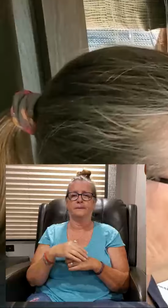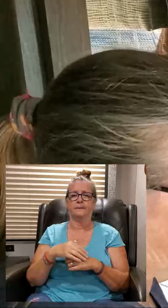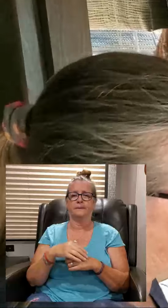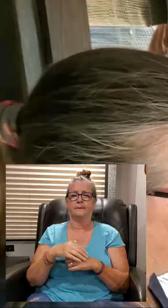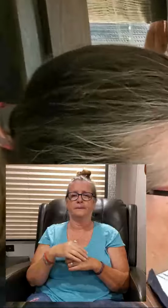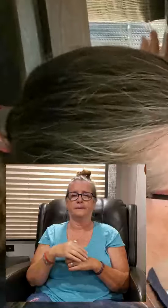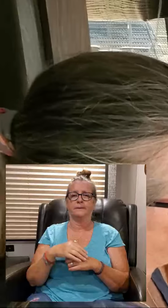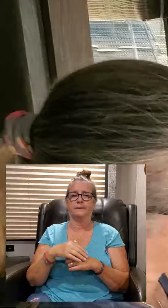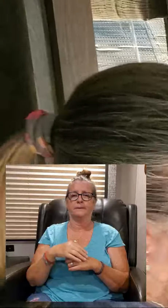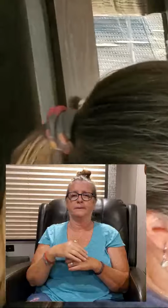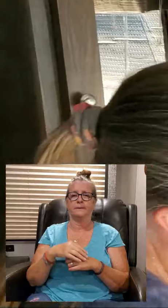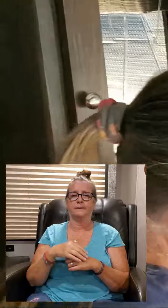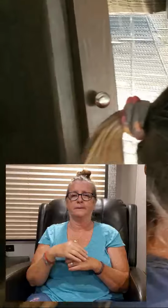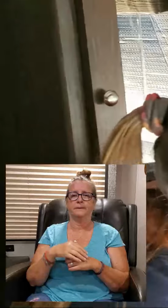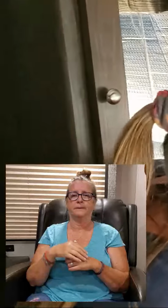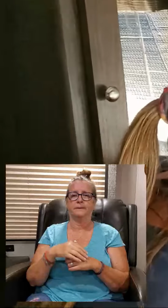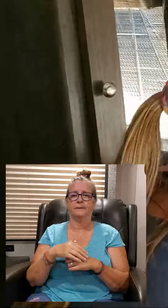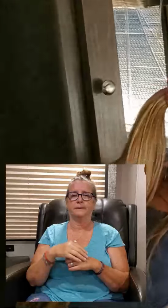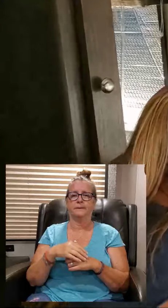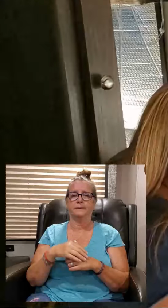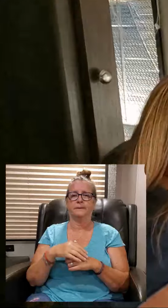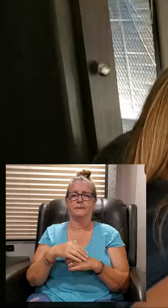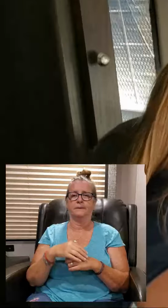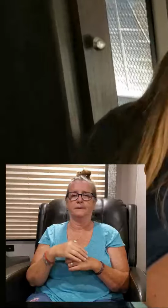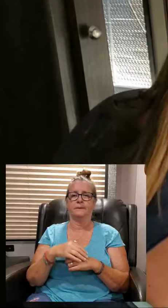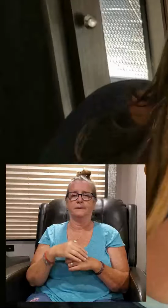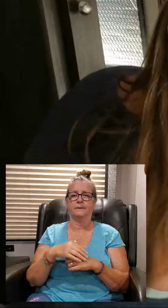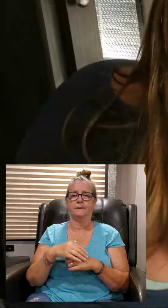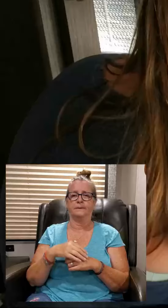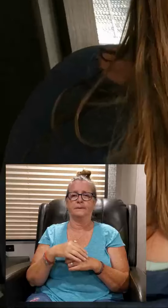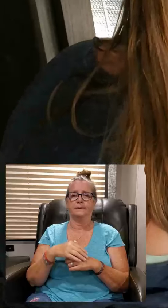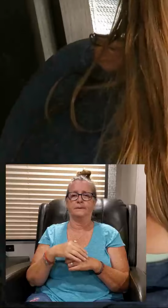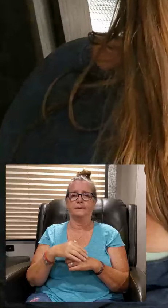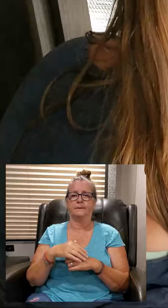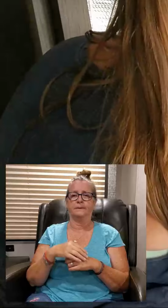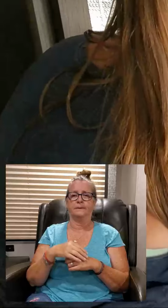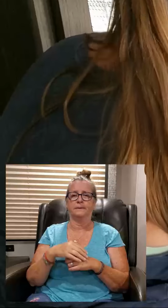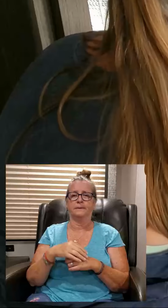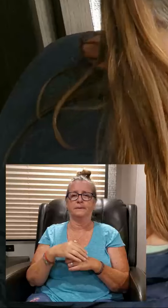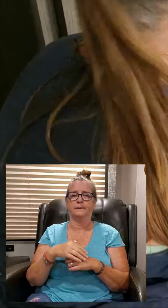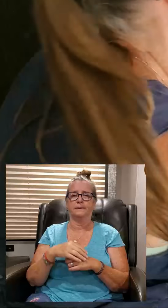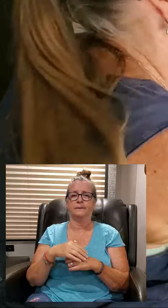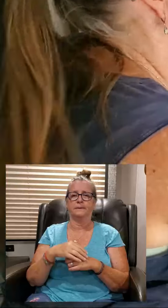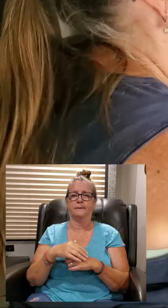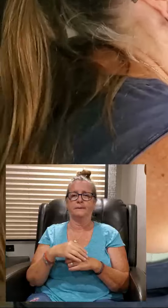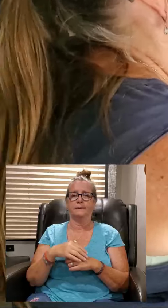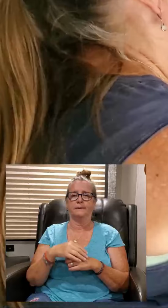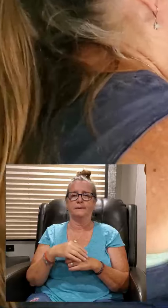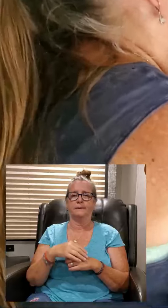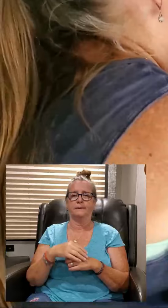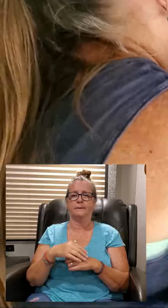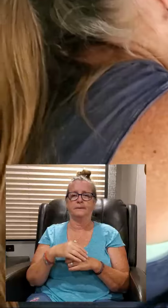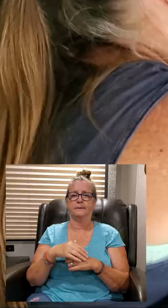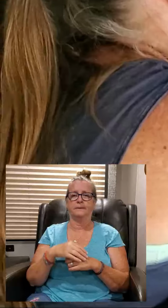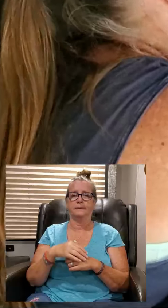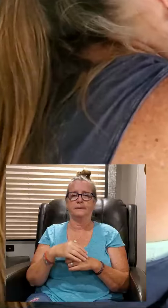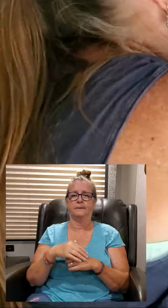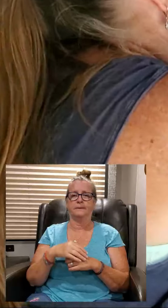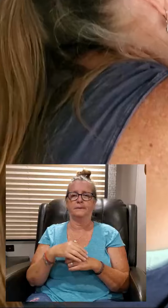And it's not hard to do. Like, this is a project that, everybody can